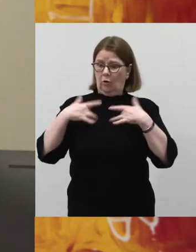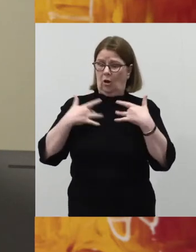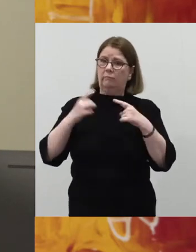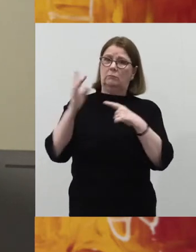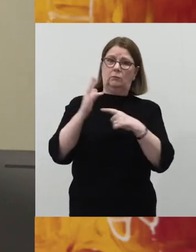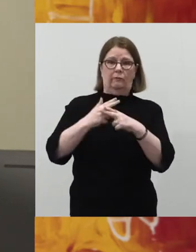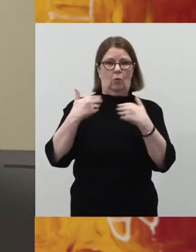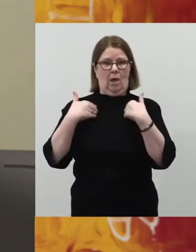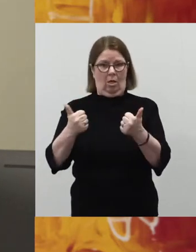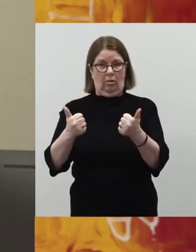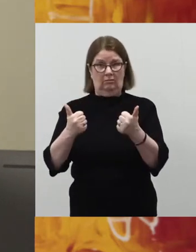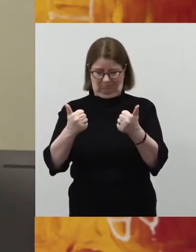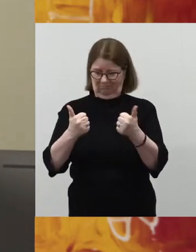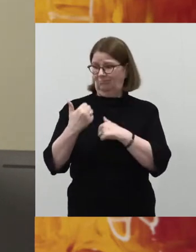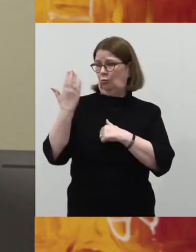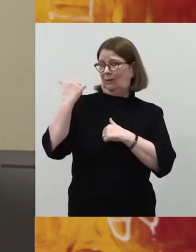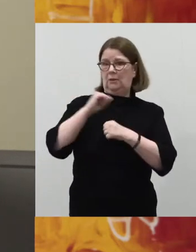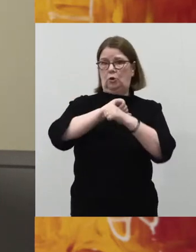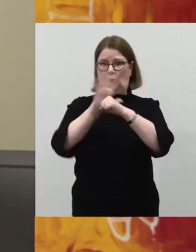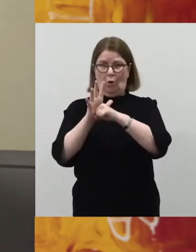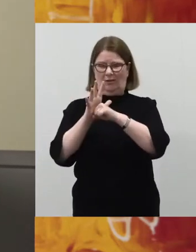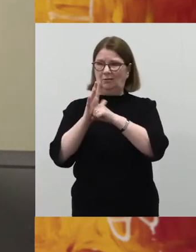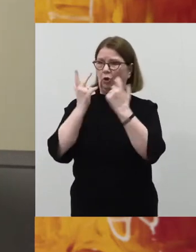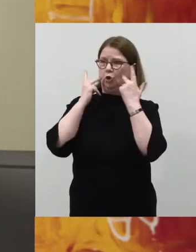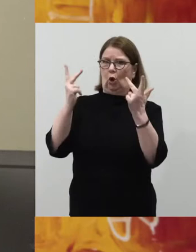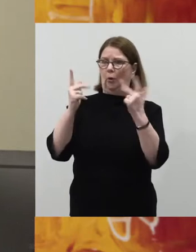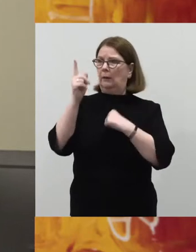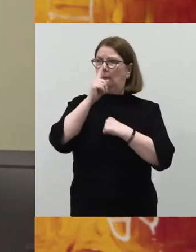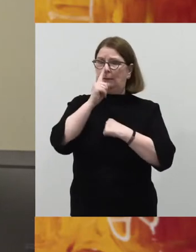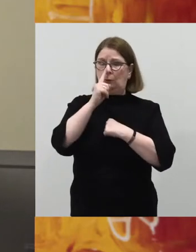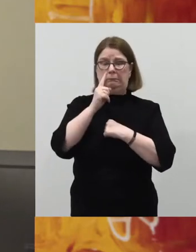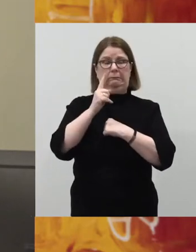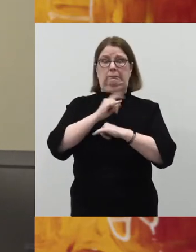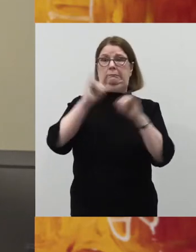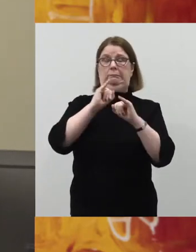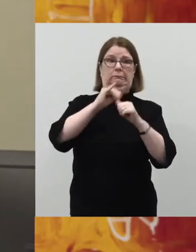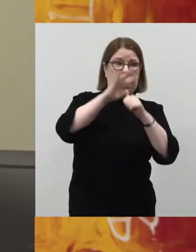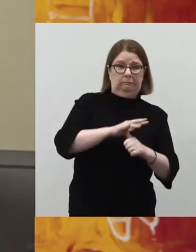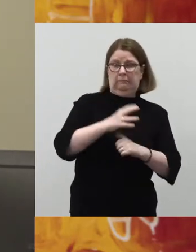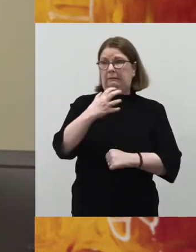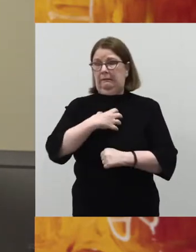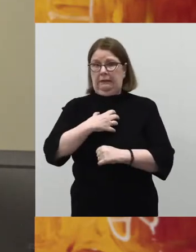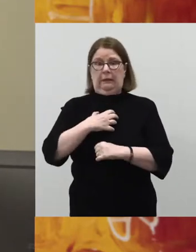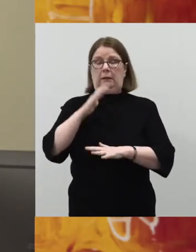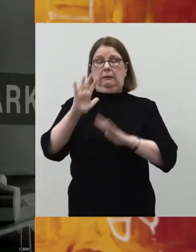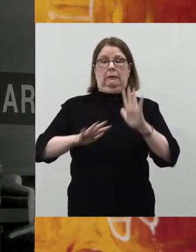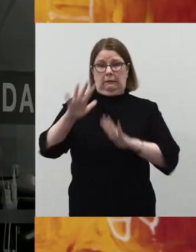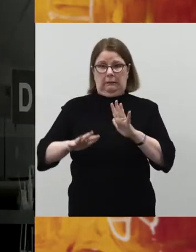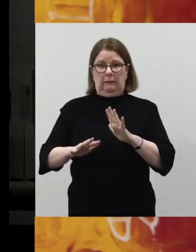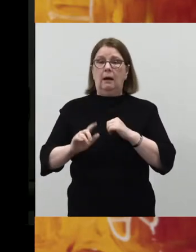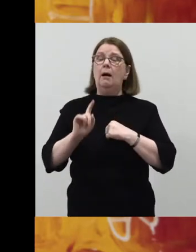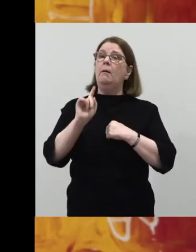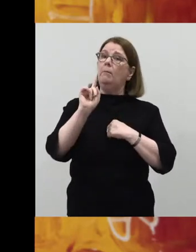not. And managing that part of our lives is crucial to health and well-being, a fact that's